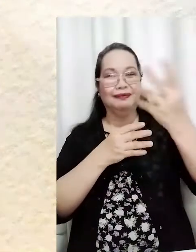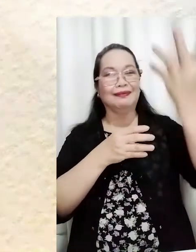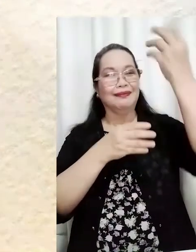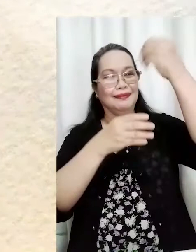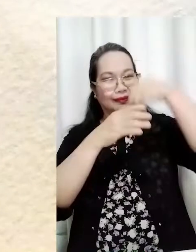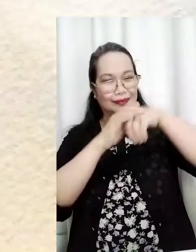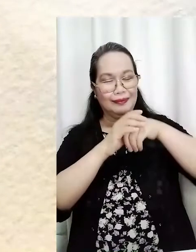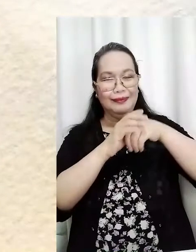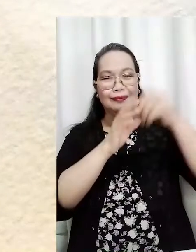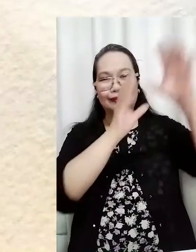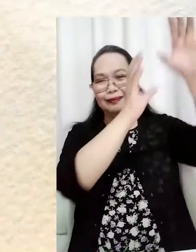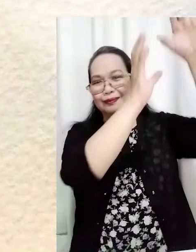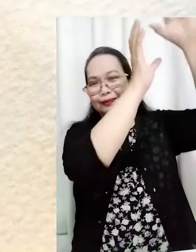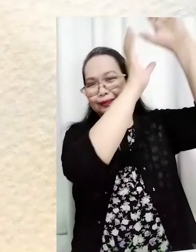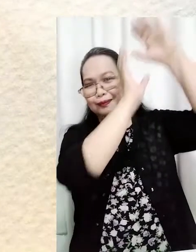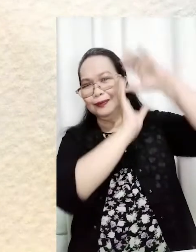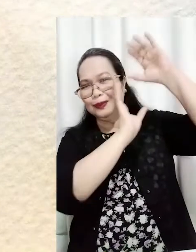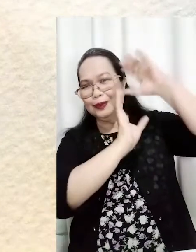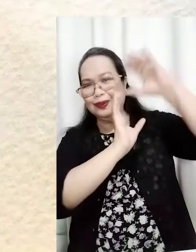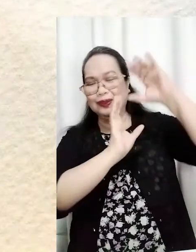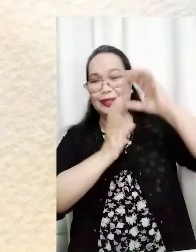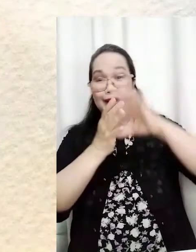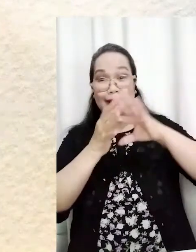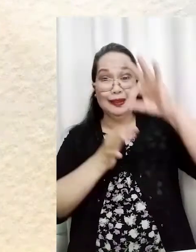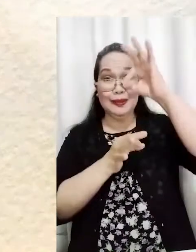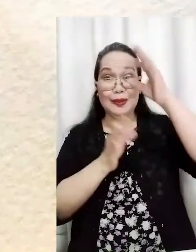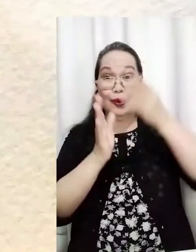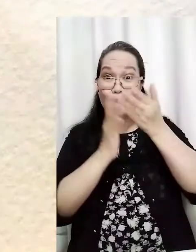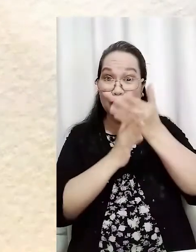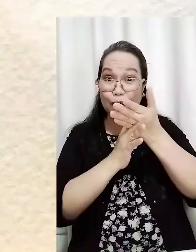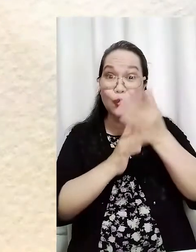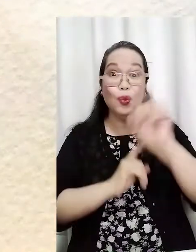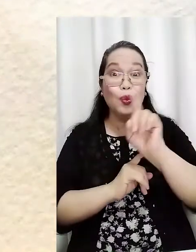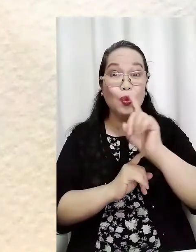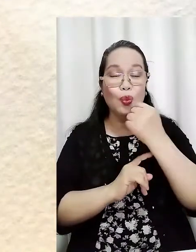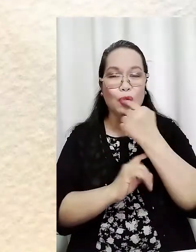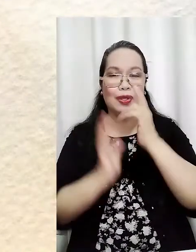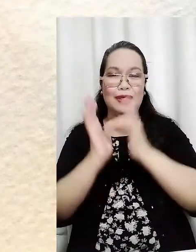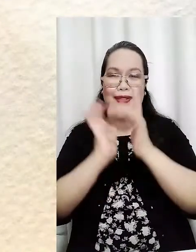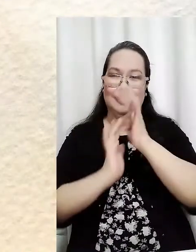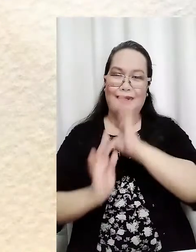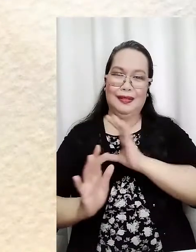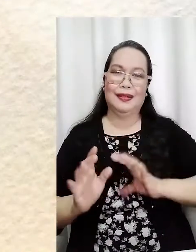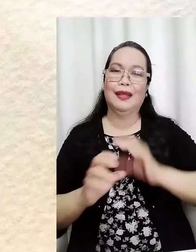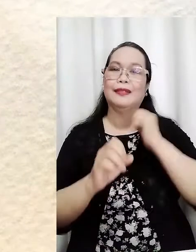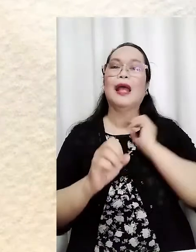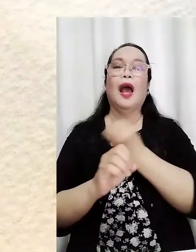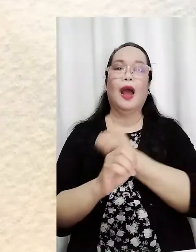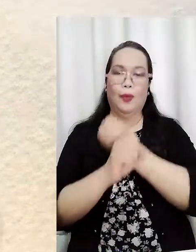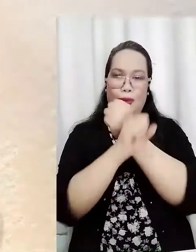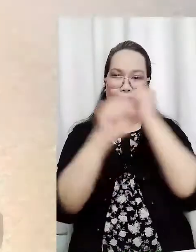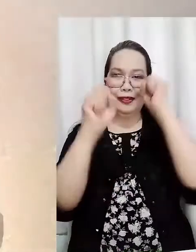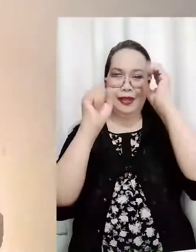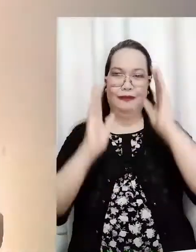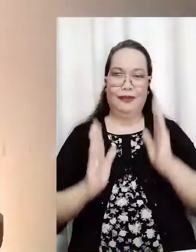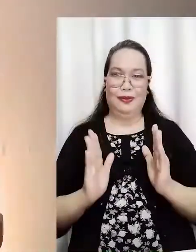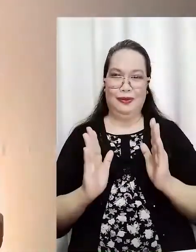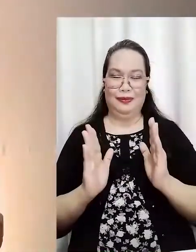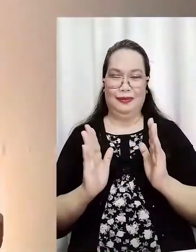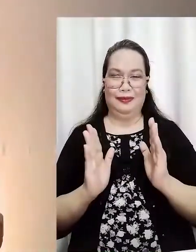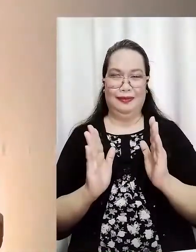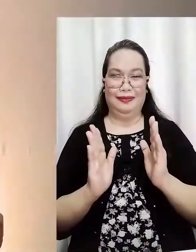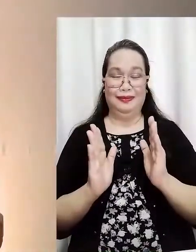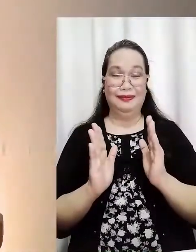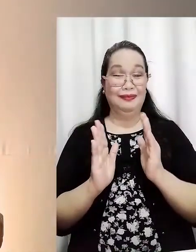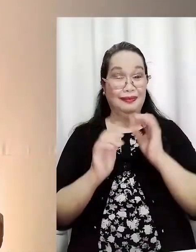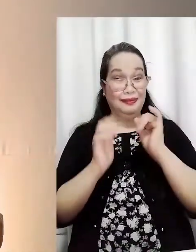poured out his Spirit upon us through Jesus Christ, our Savior. And it is expected now